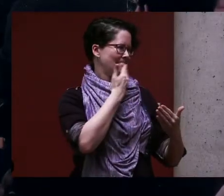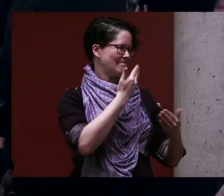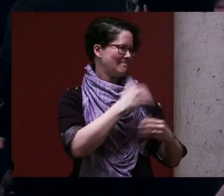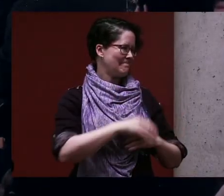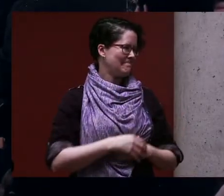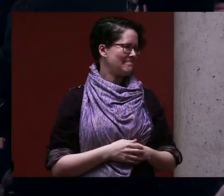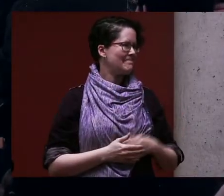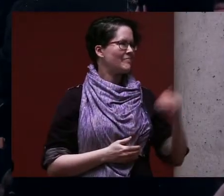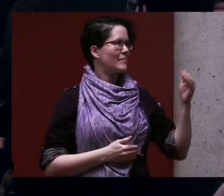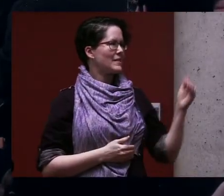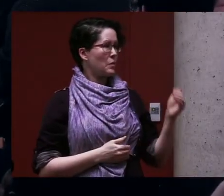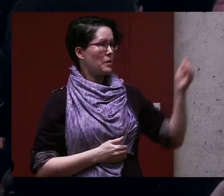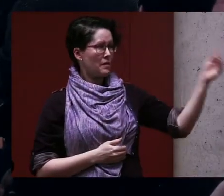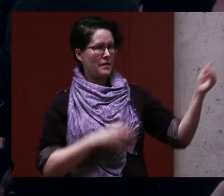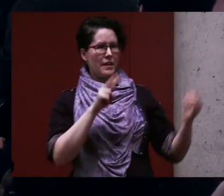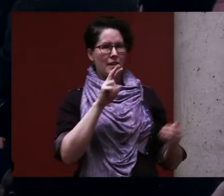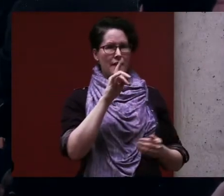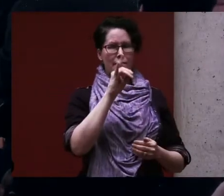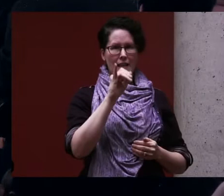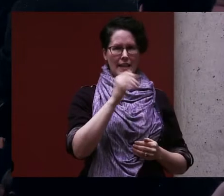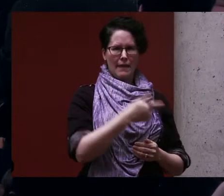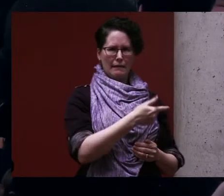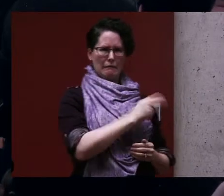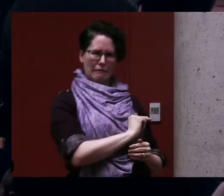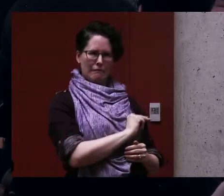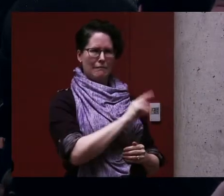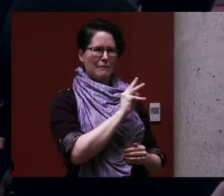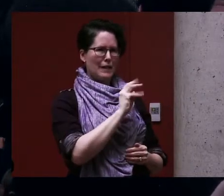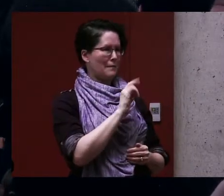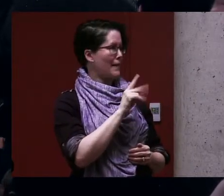We're going to skip to Vicki and then come back. So, Vicki in the back.